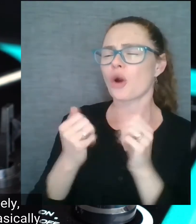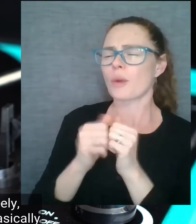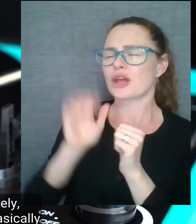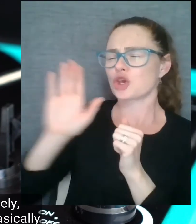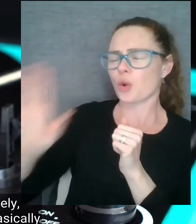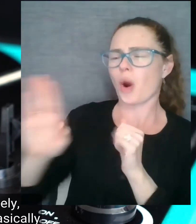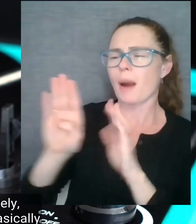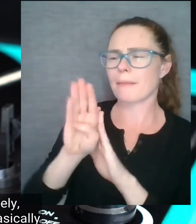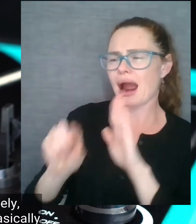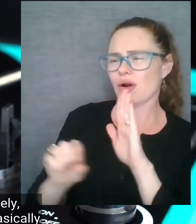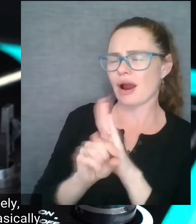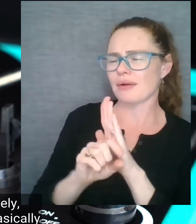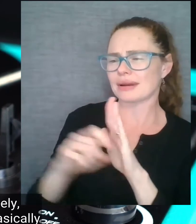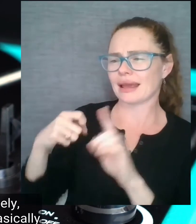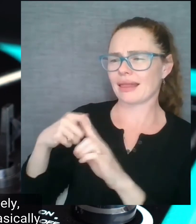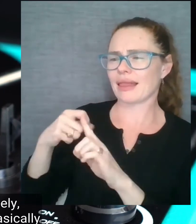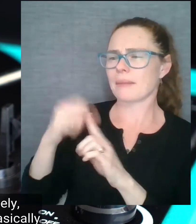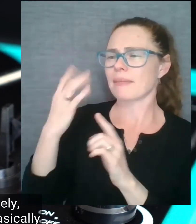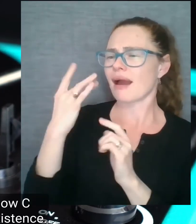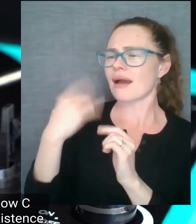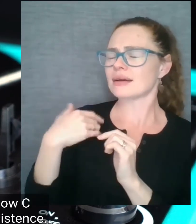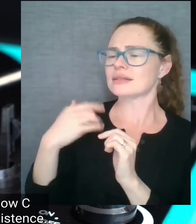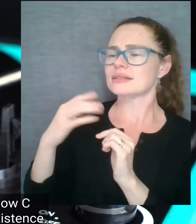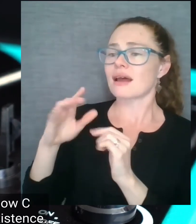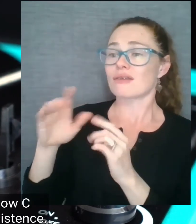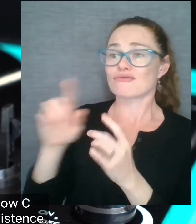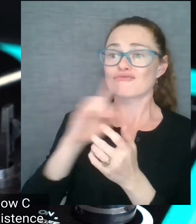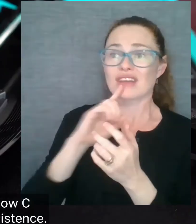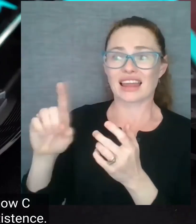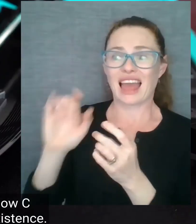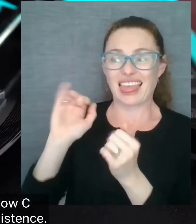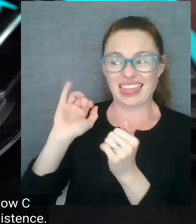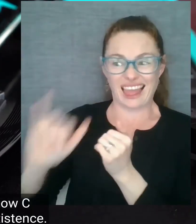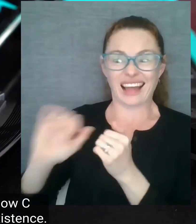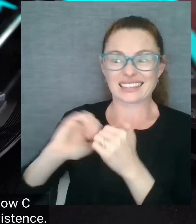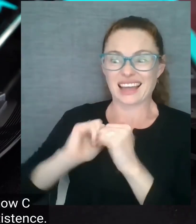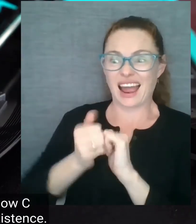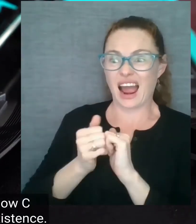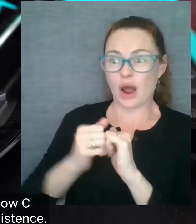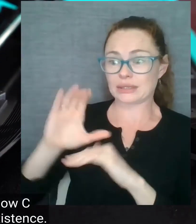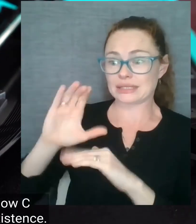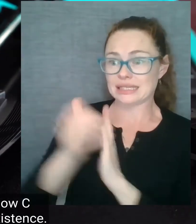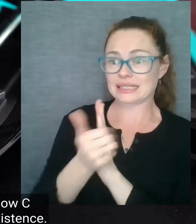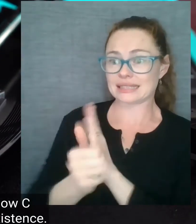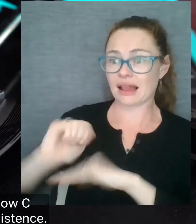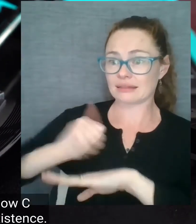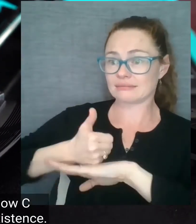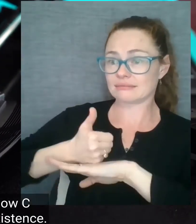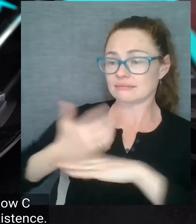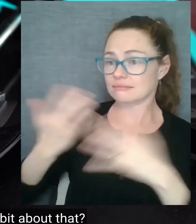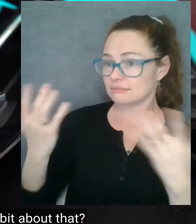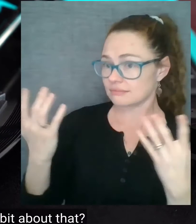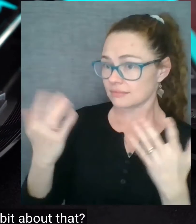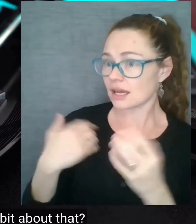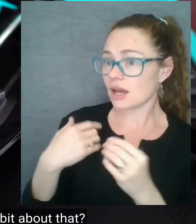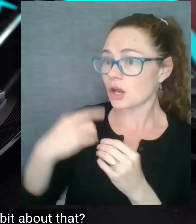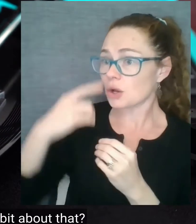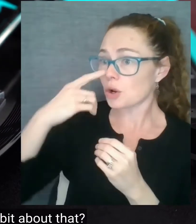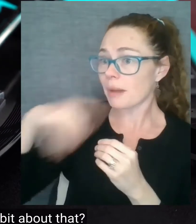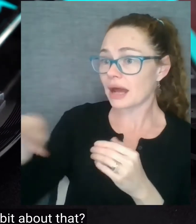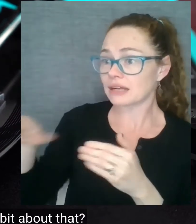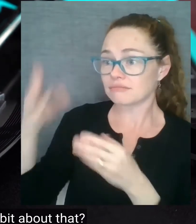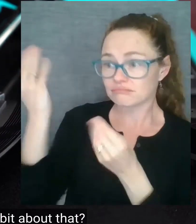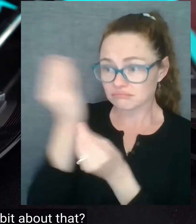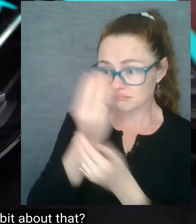your origin story, Keely, because that is basically the genesis of how C Talent came into existence. So why don't you share a bit